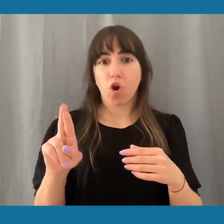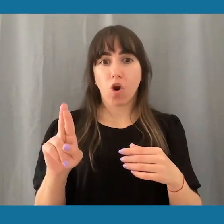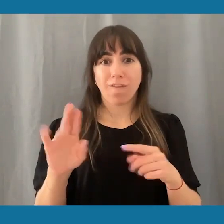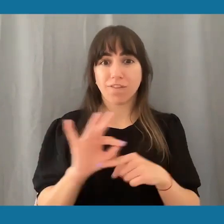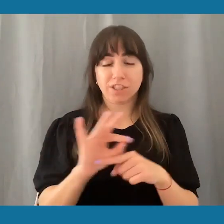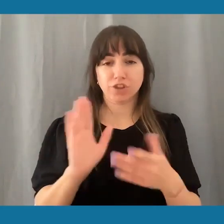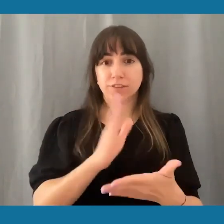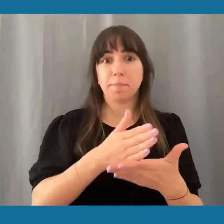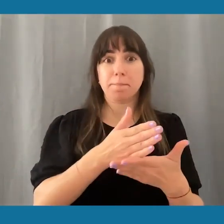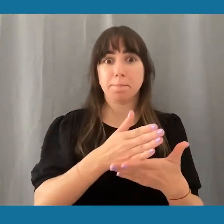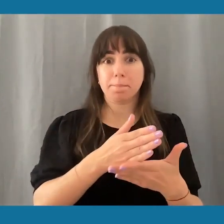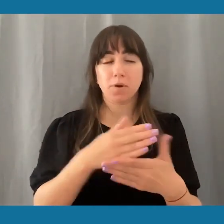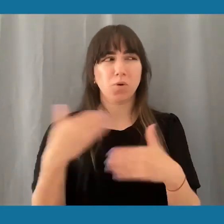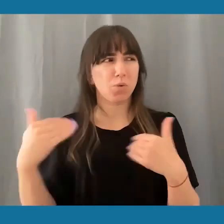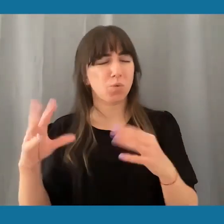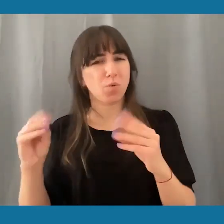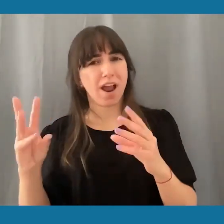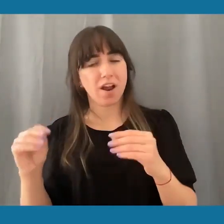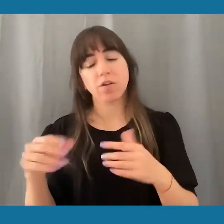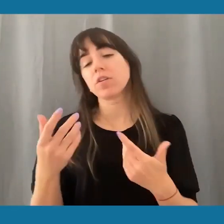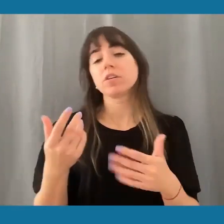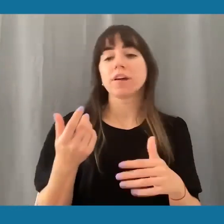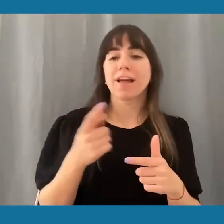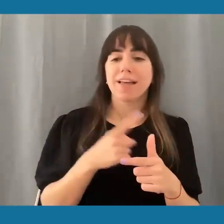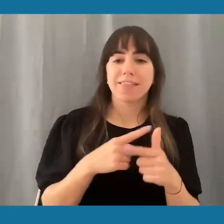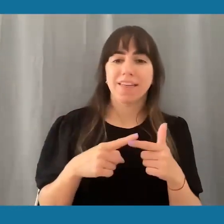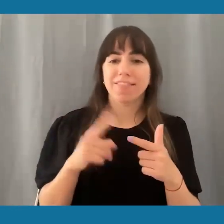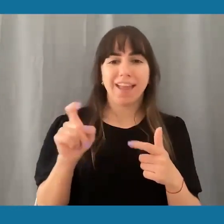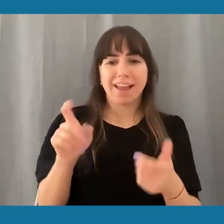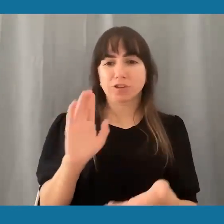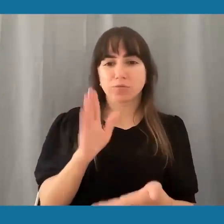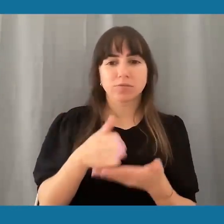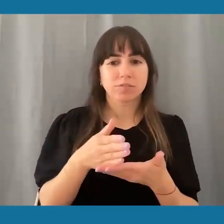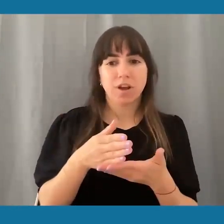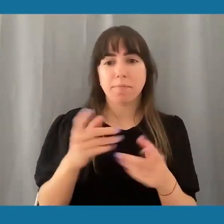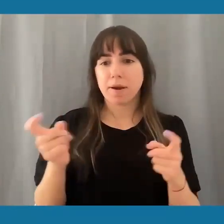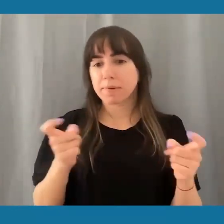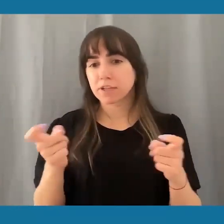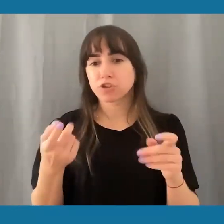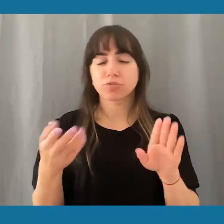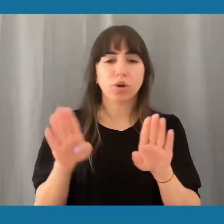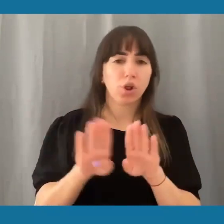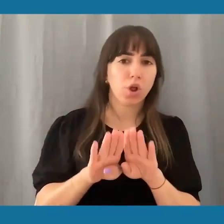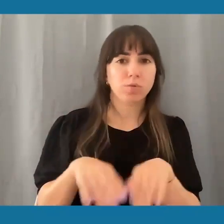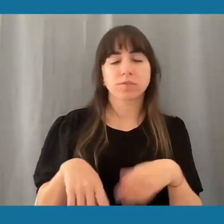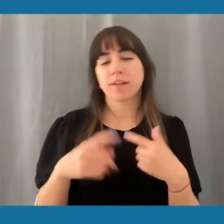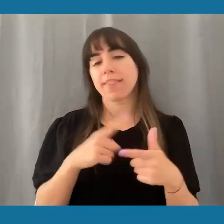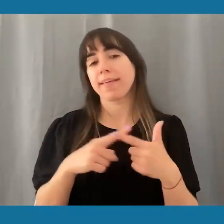Yeah. Whoever the special need, they have to just administer, close it down, send the money back to